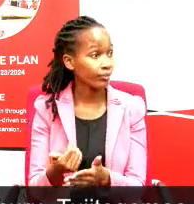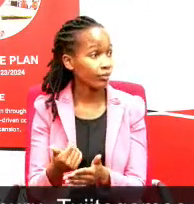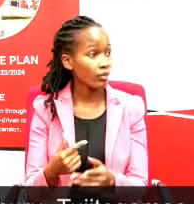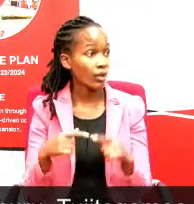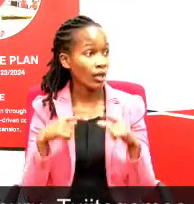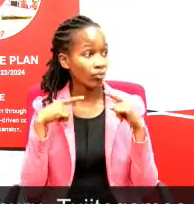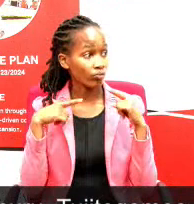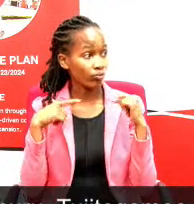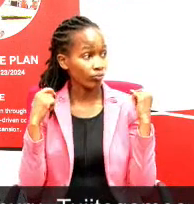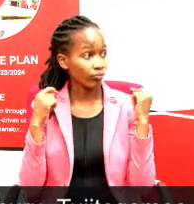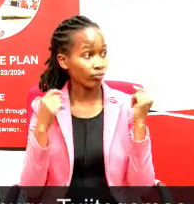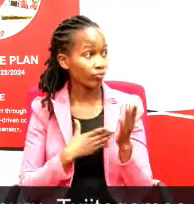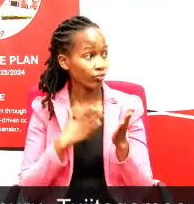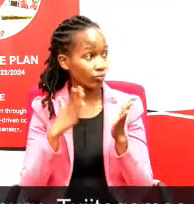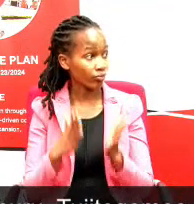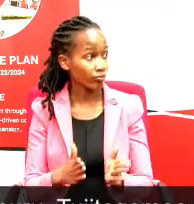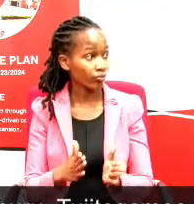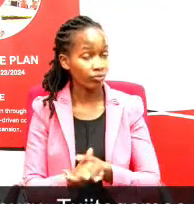guest